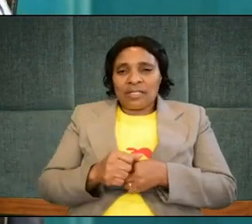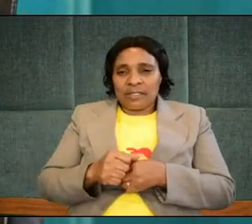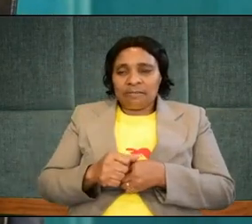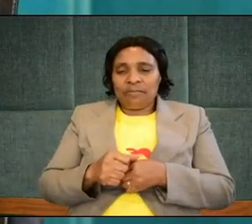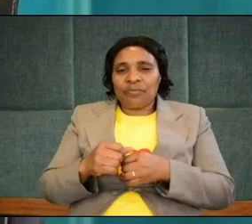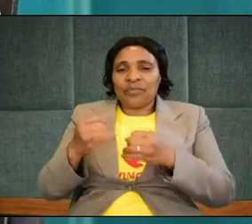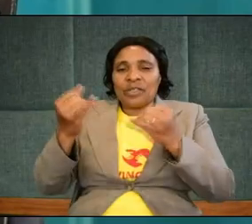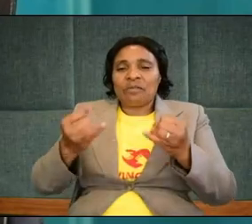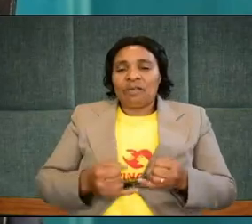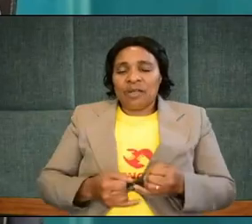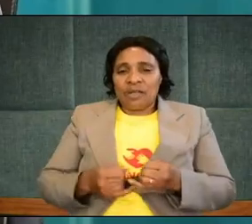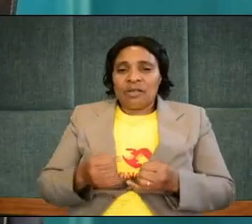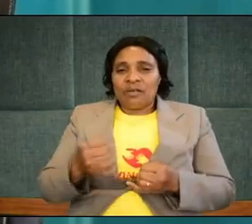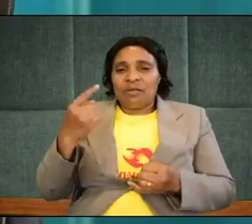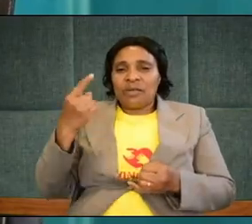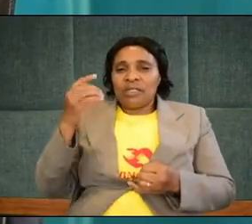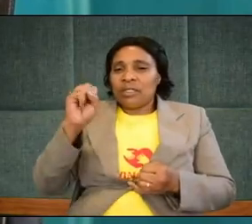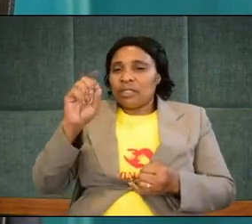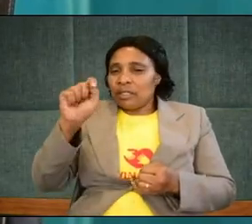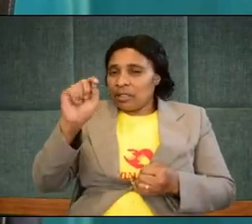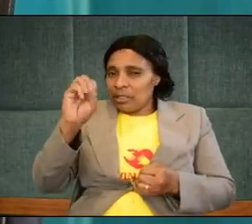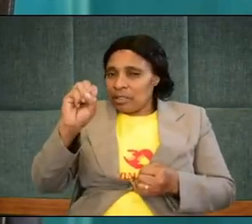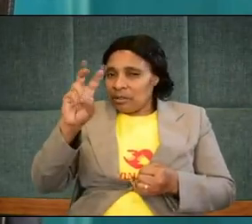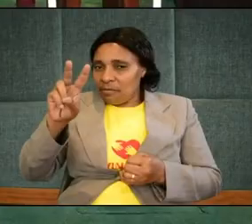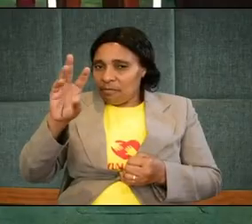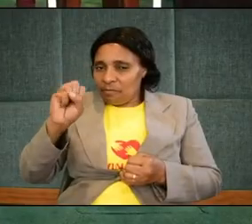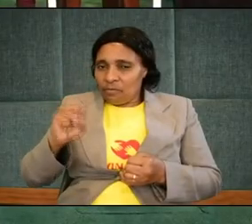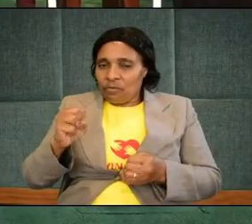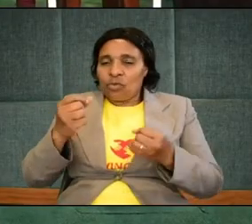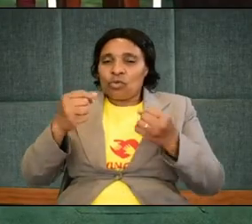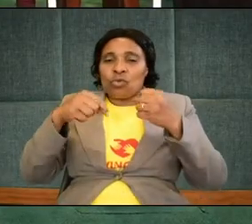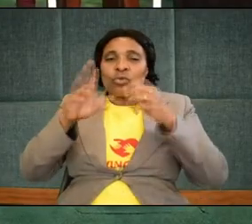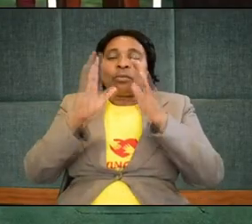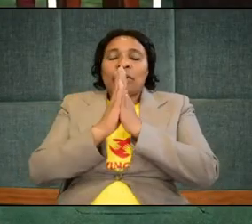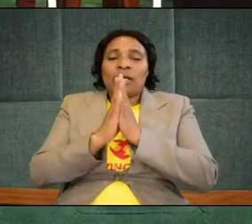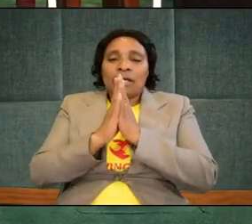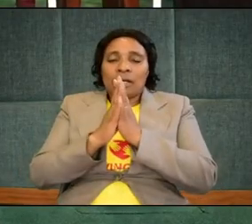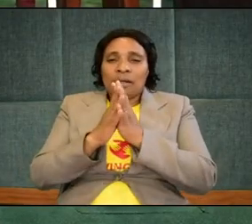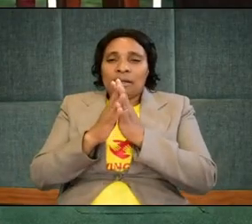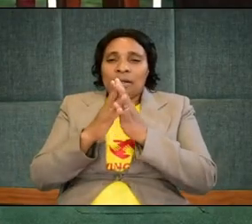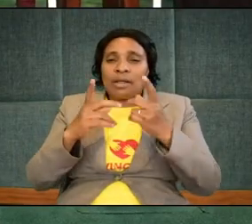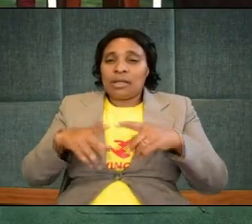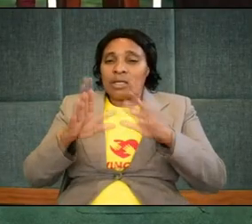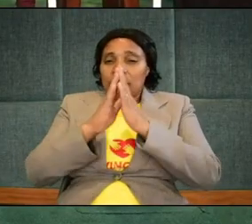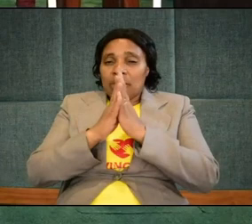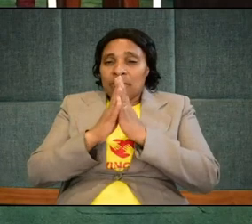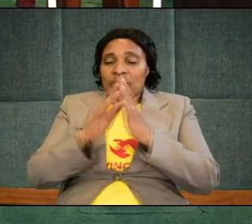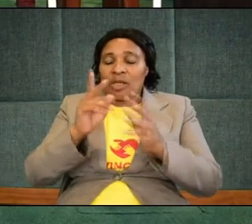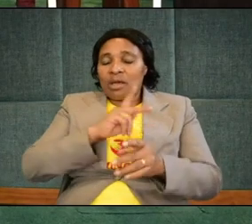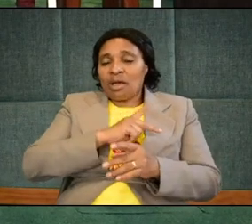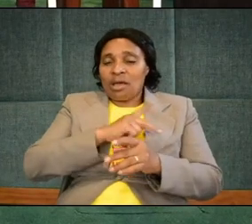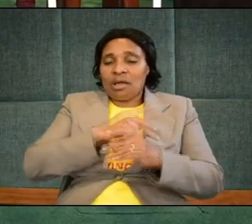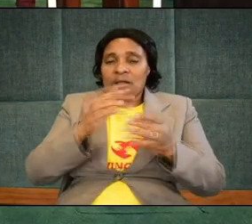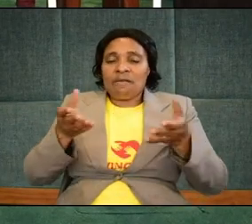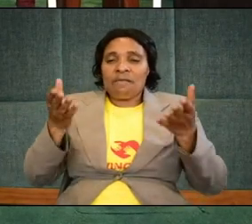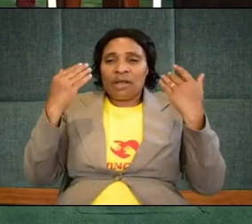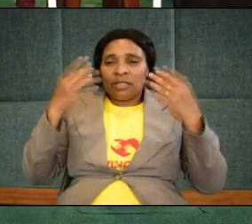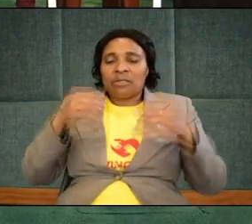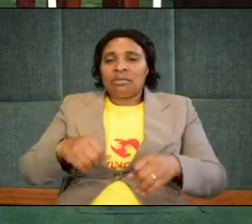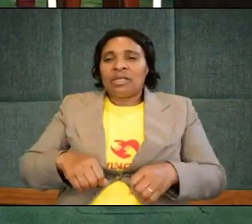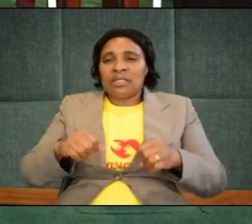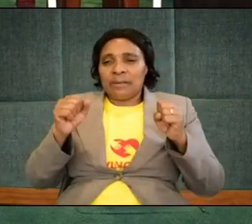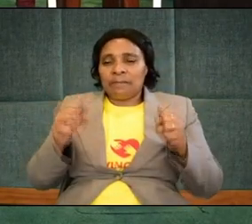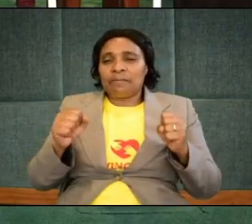Steve to close for us with a word of prayer. Let's believe and pray. Our kind and everlasting